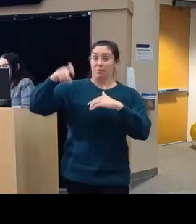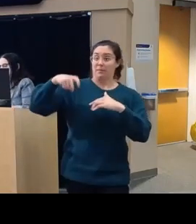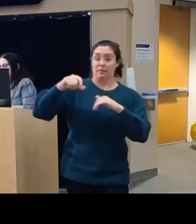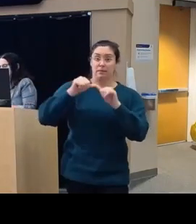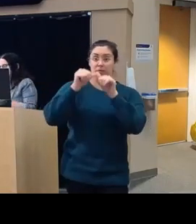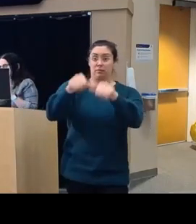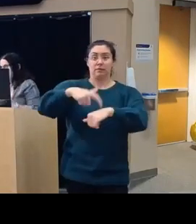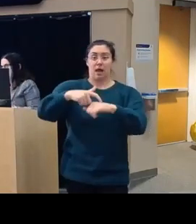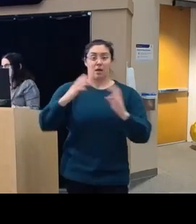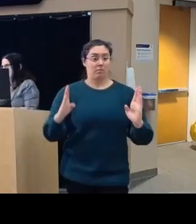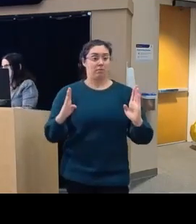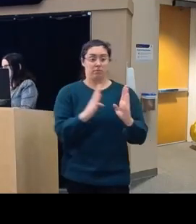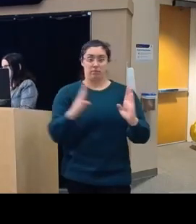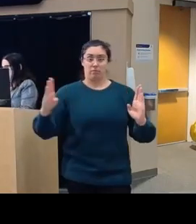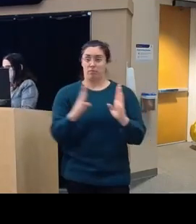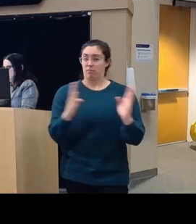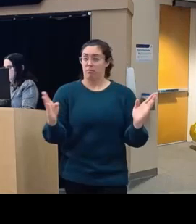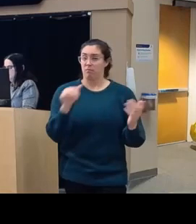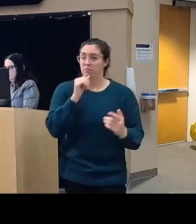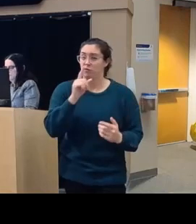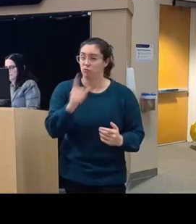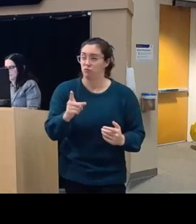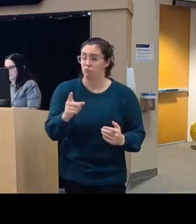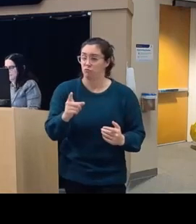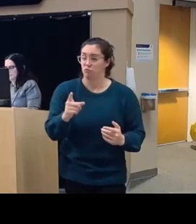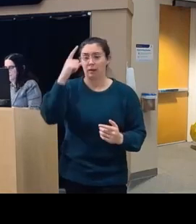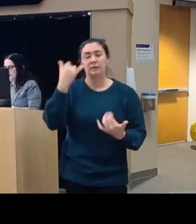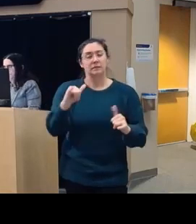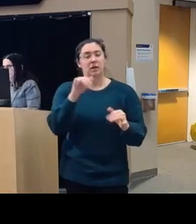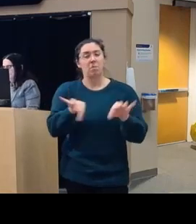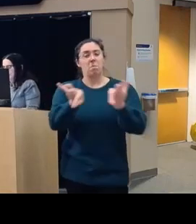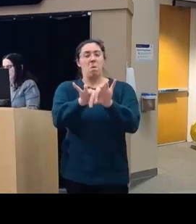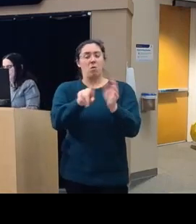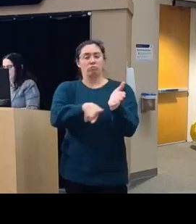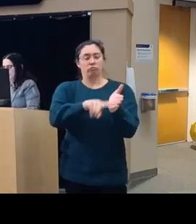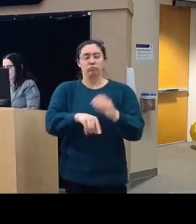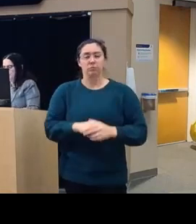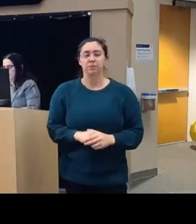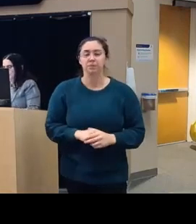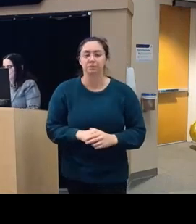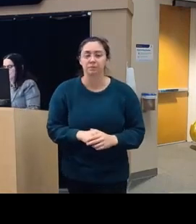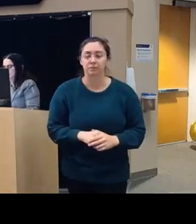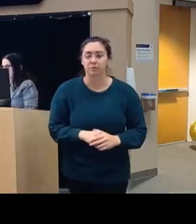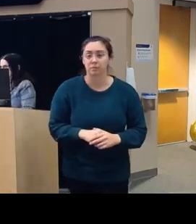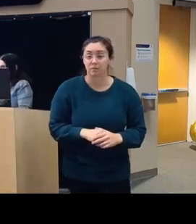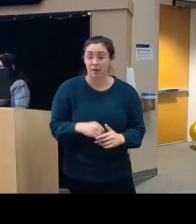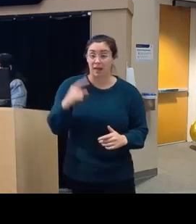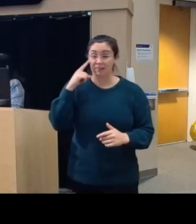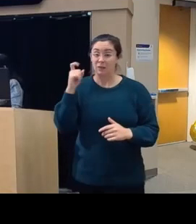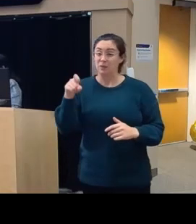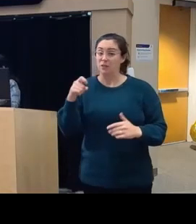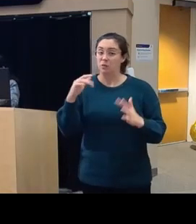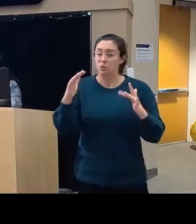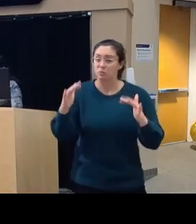needed or how long something needs to be. So I think that's still important. And I think that we really need to